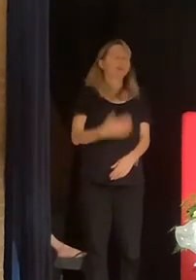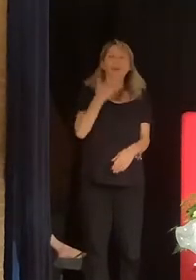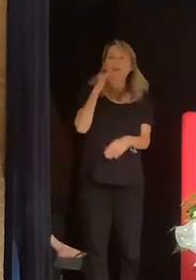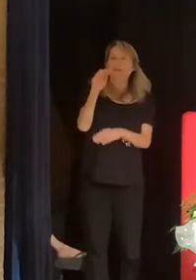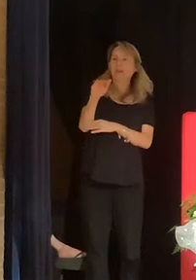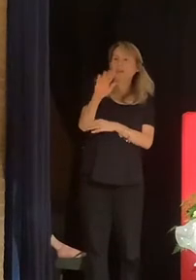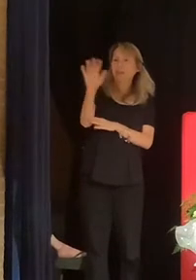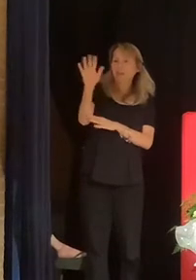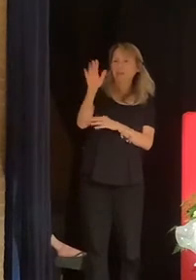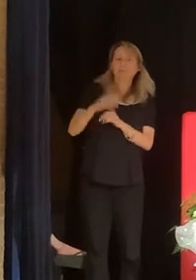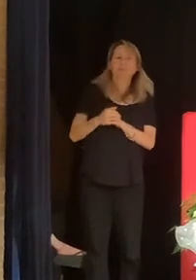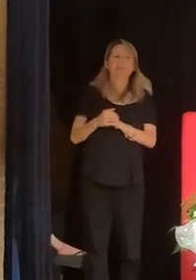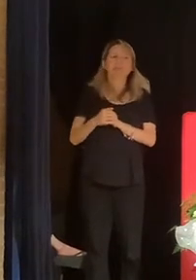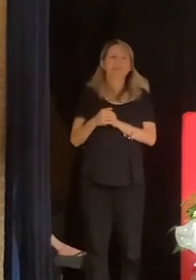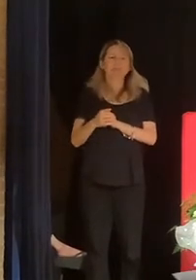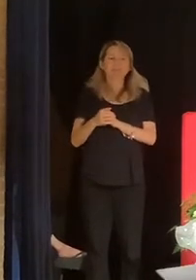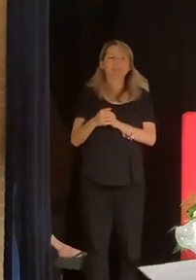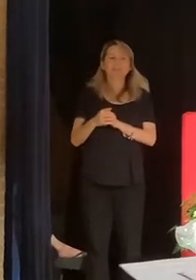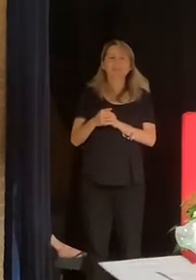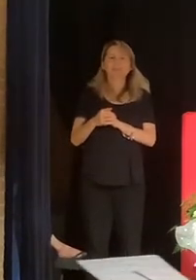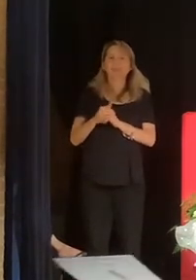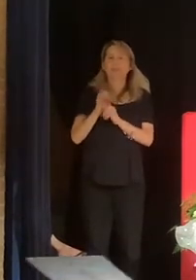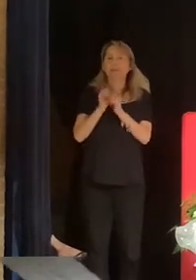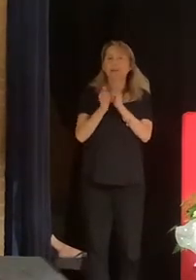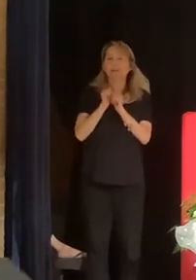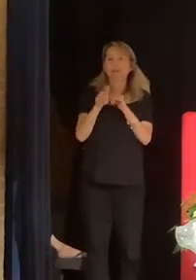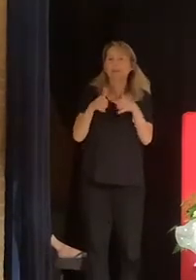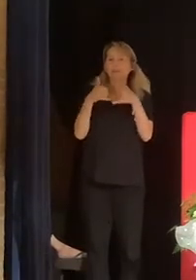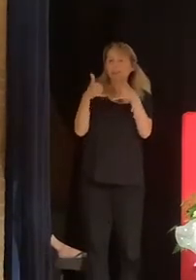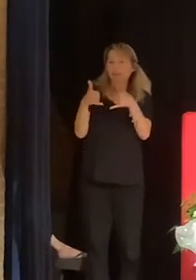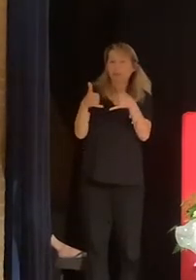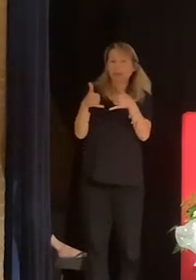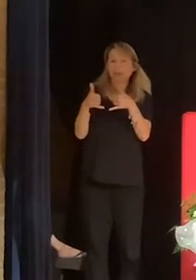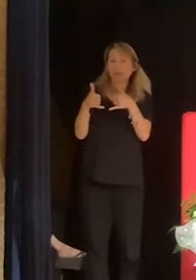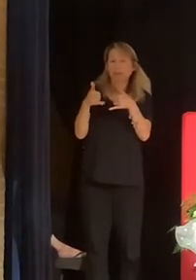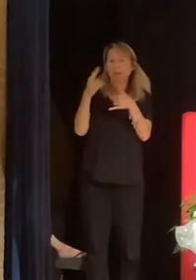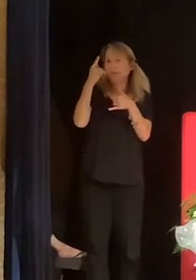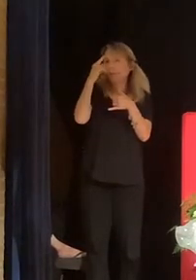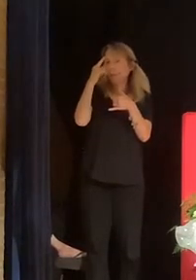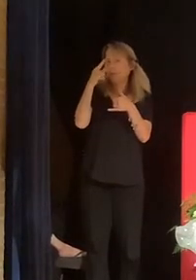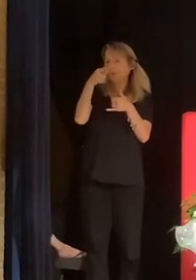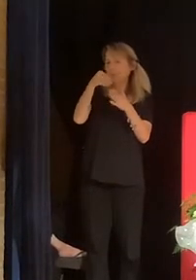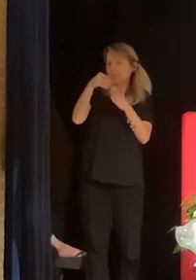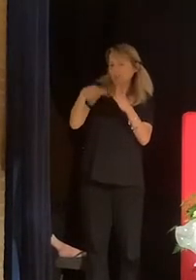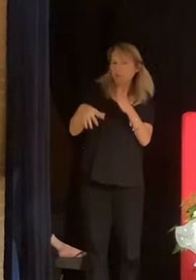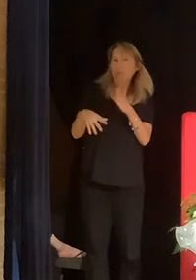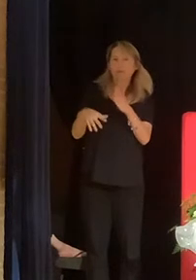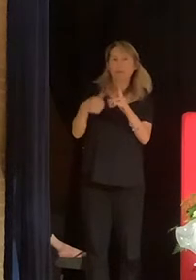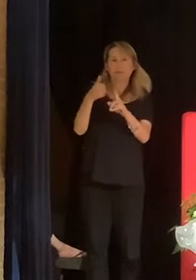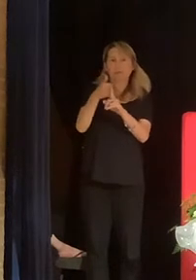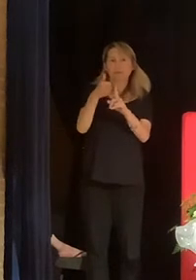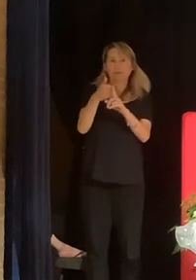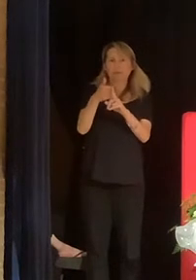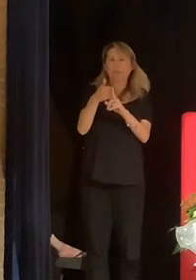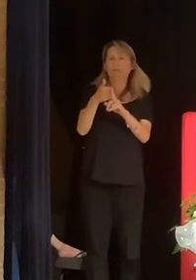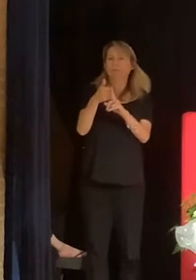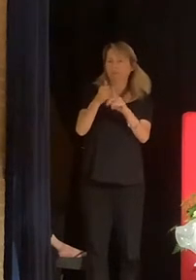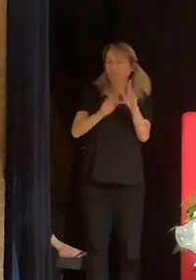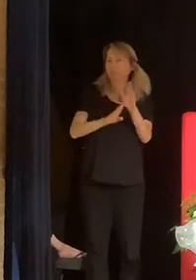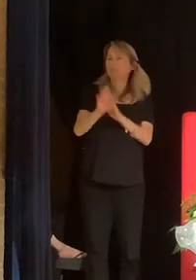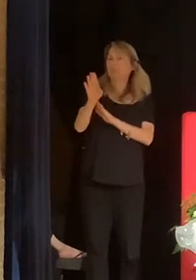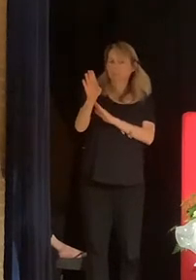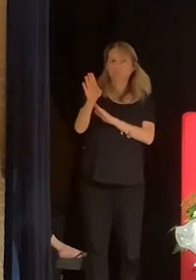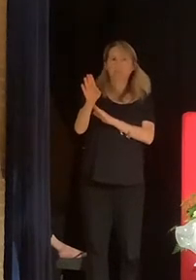Good evening, everyone. The Athlete Award is bestowed upon a student who demonstrates personal growth